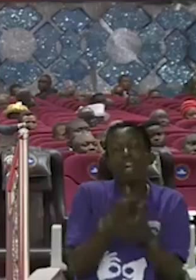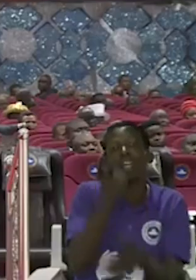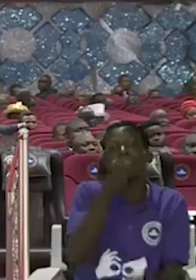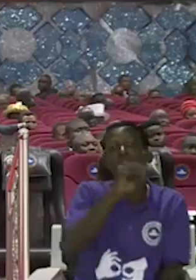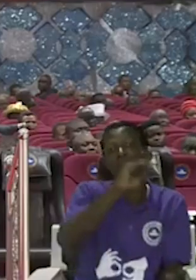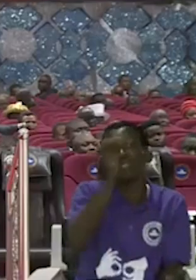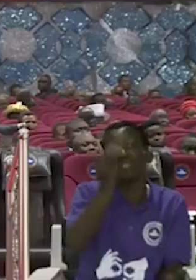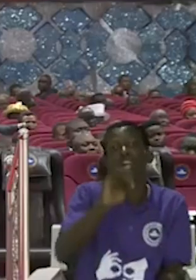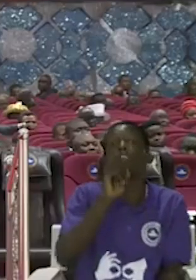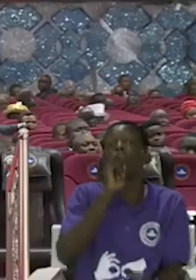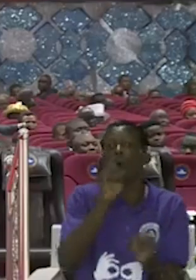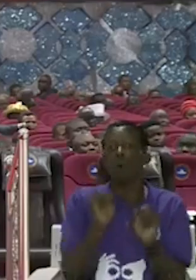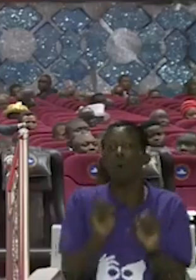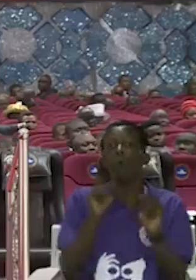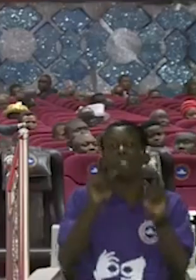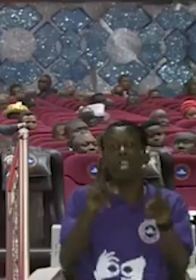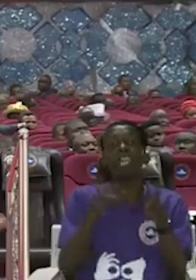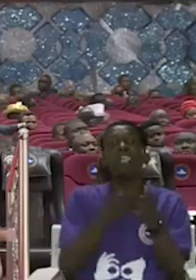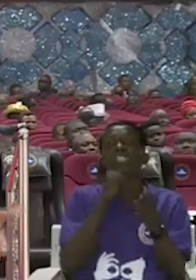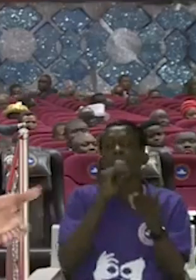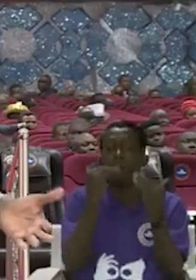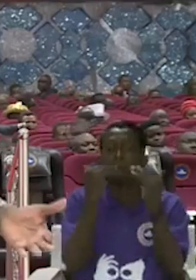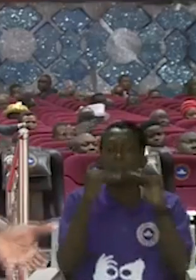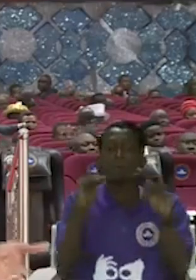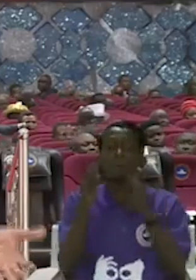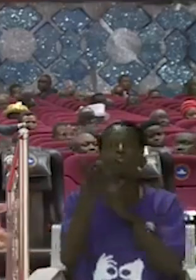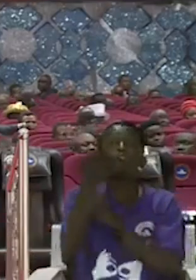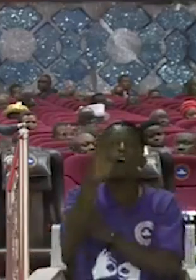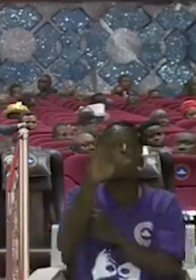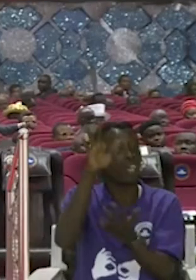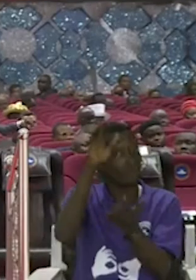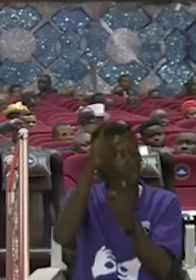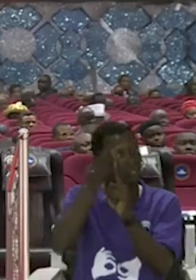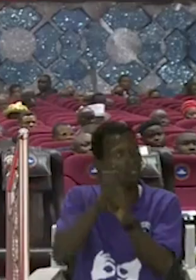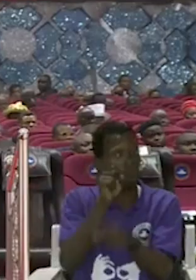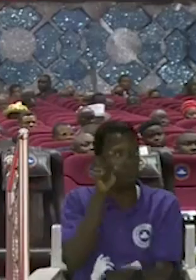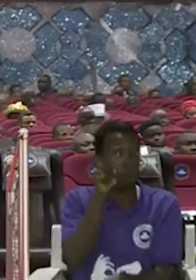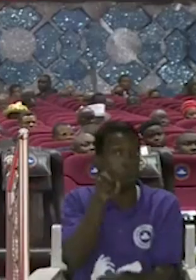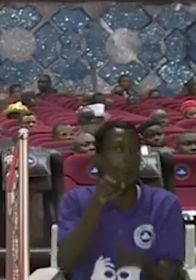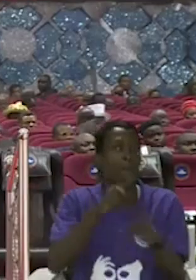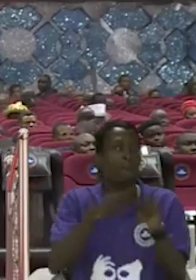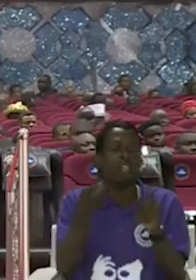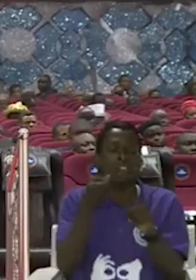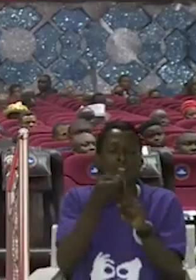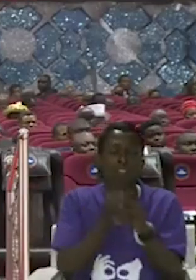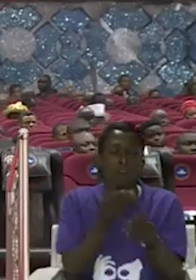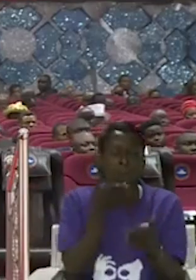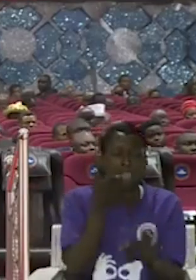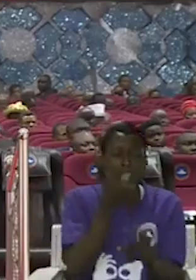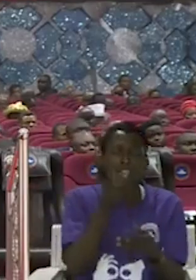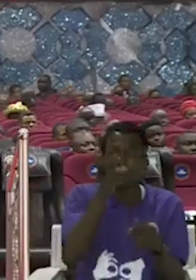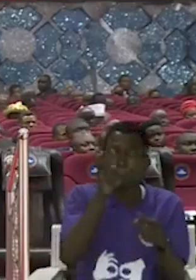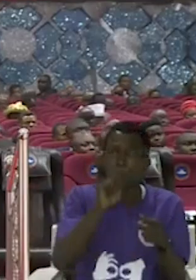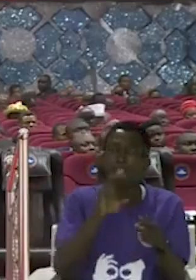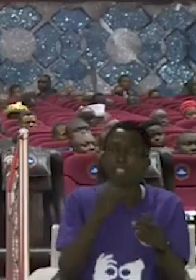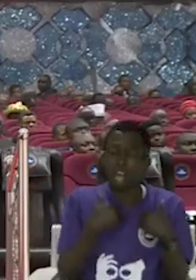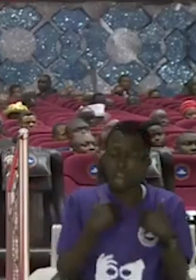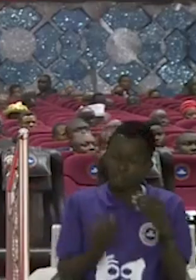God expects from you. But since then, you should have grown.